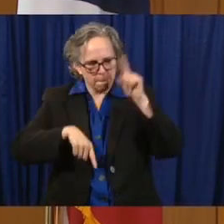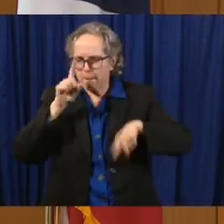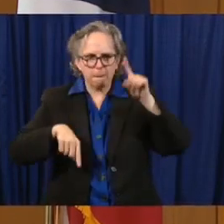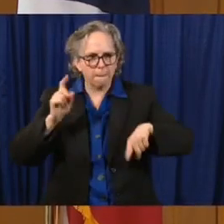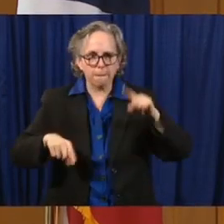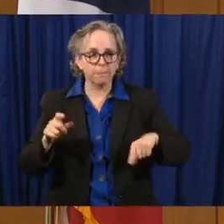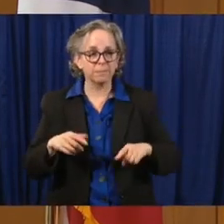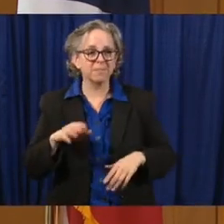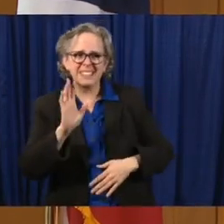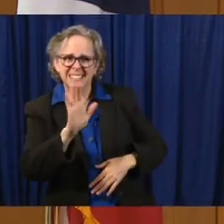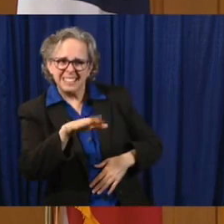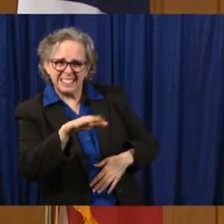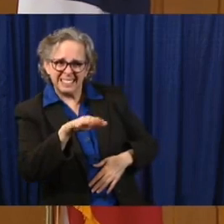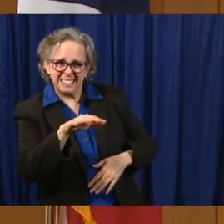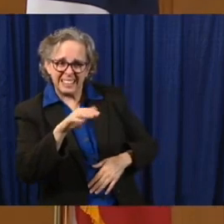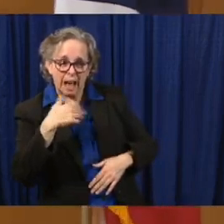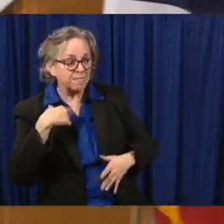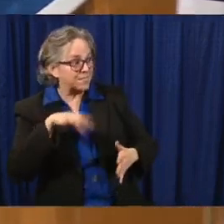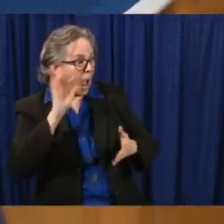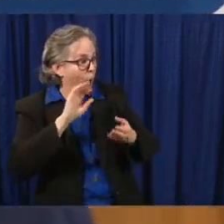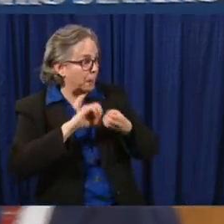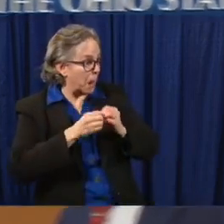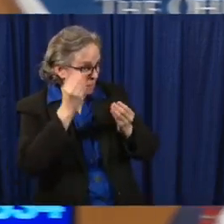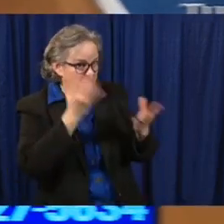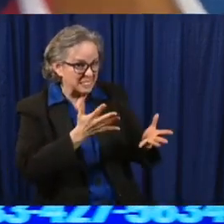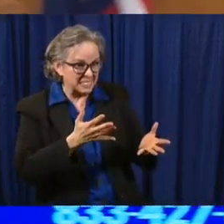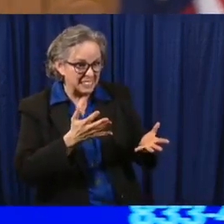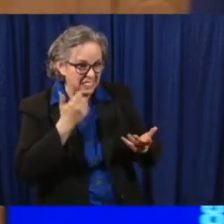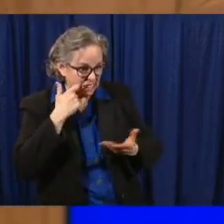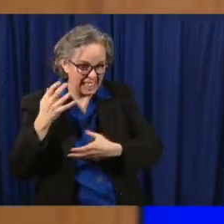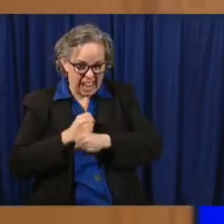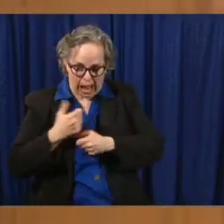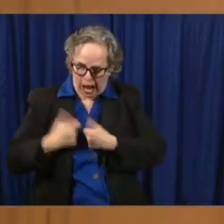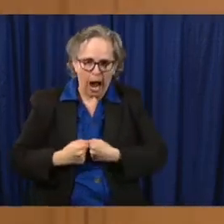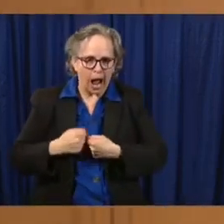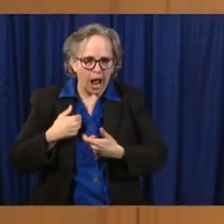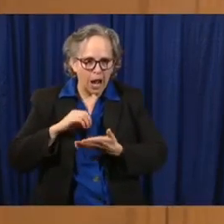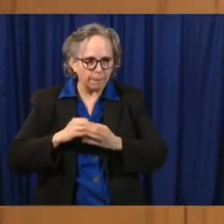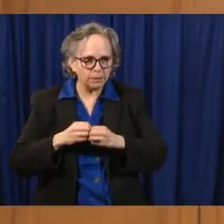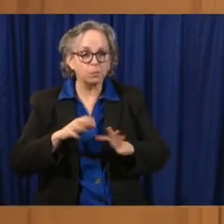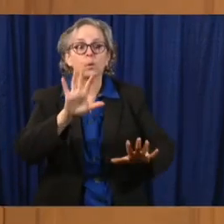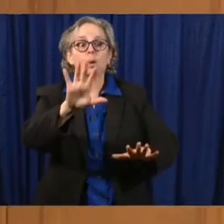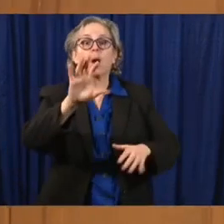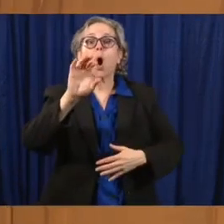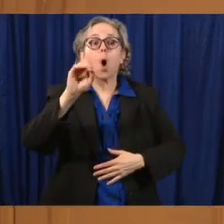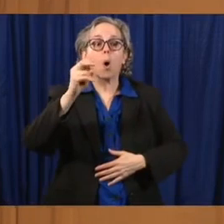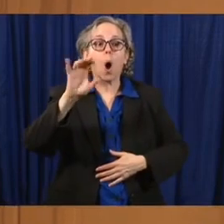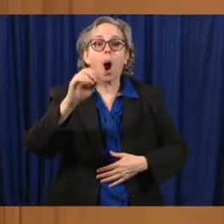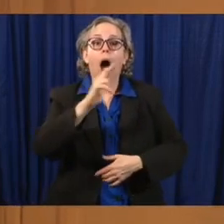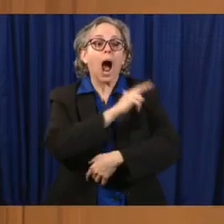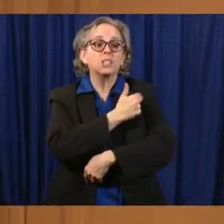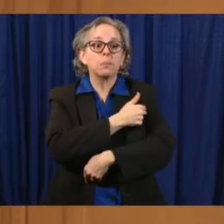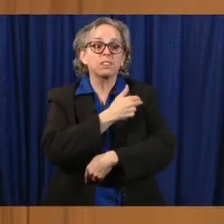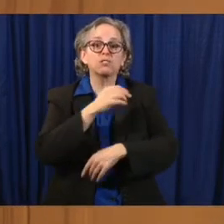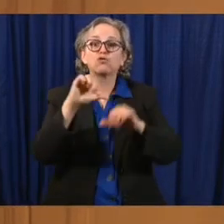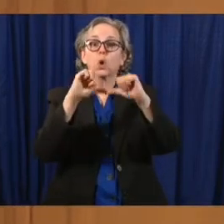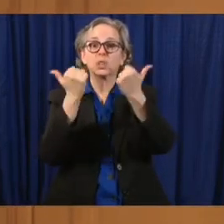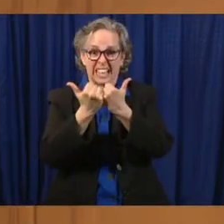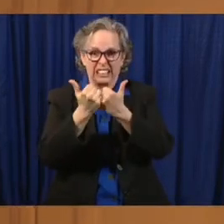So it's, you kind of tailor these per area. And again, it's a relationship input